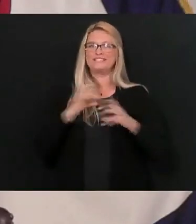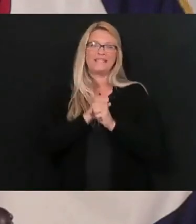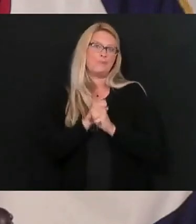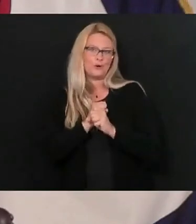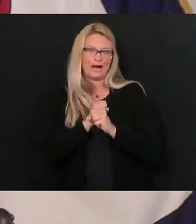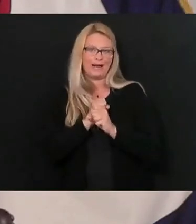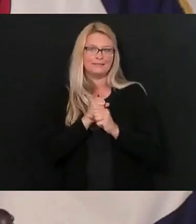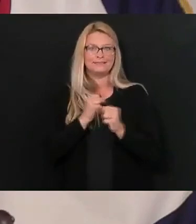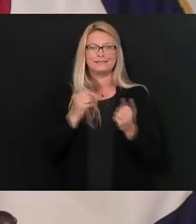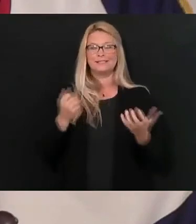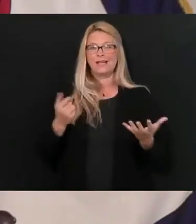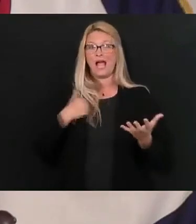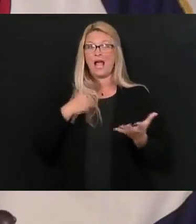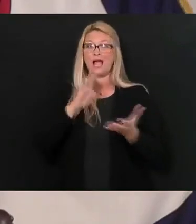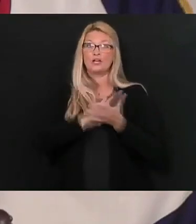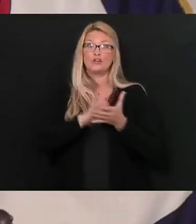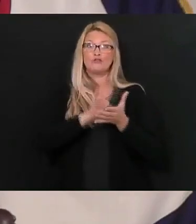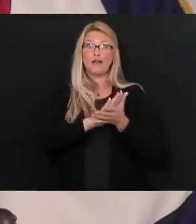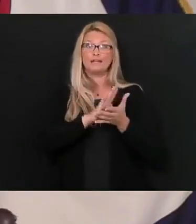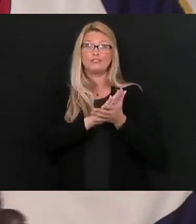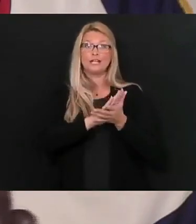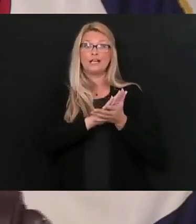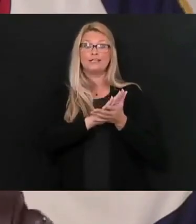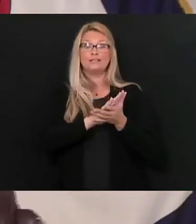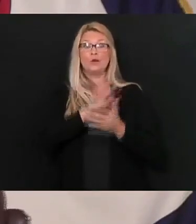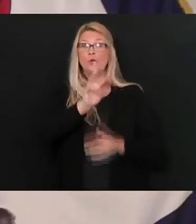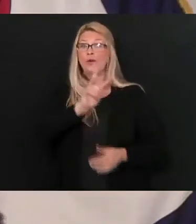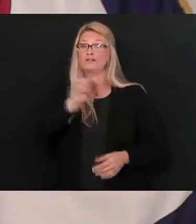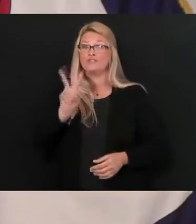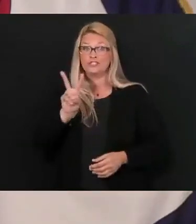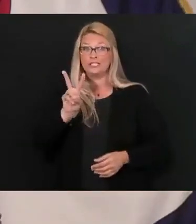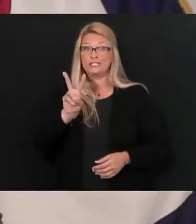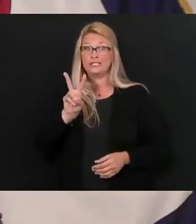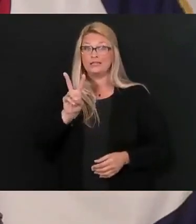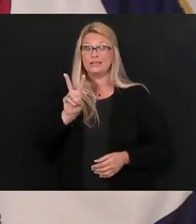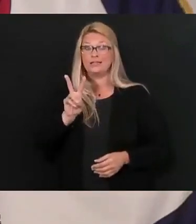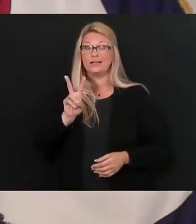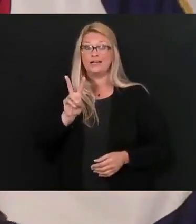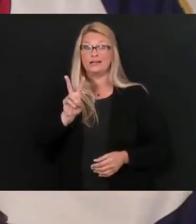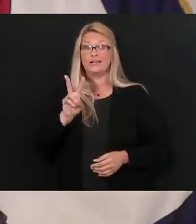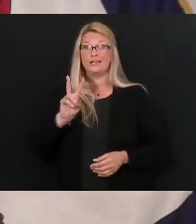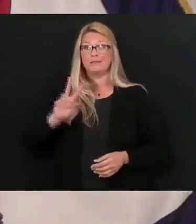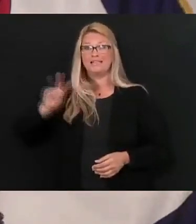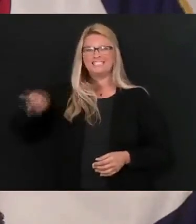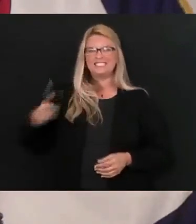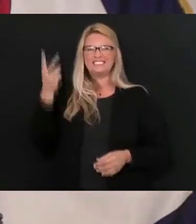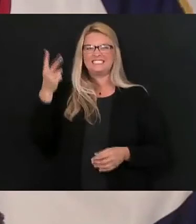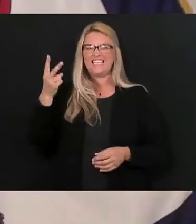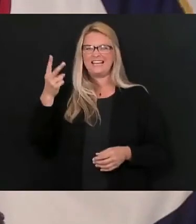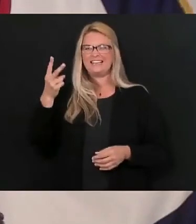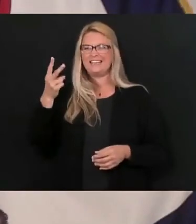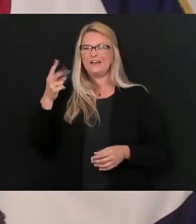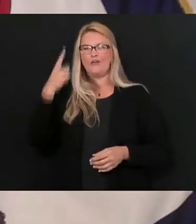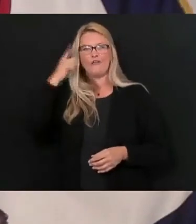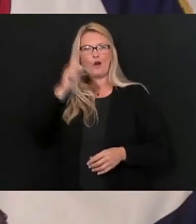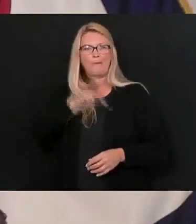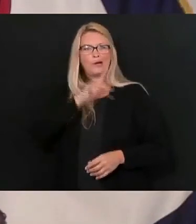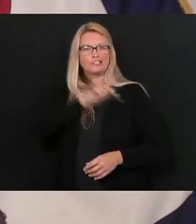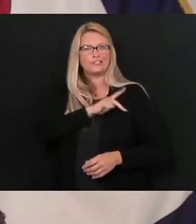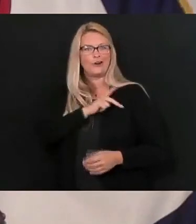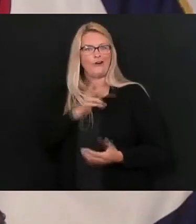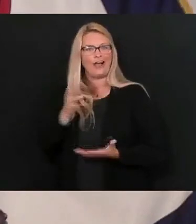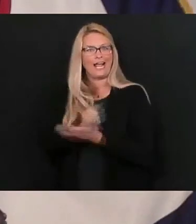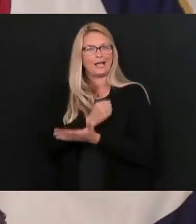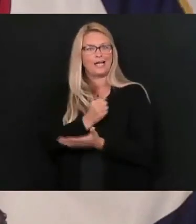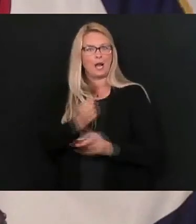I congratulate West Virginia so much on being, second in the nation in personal income growth, and that's really